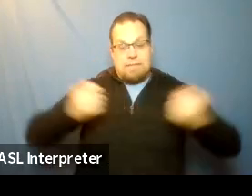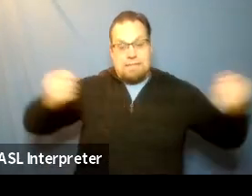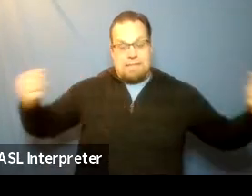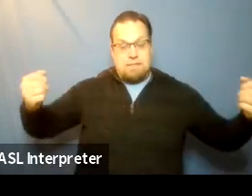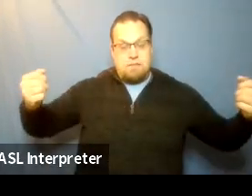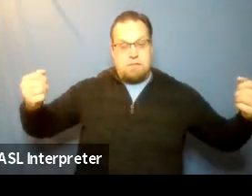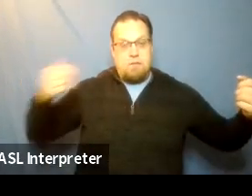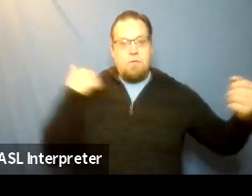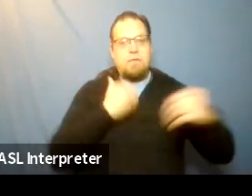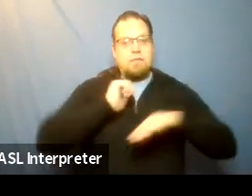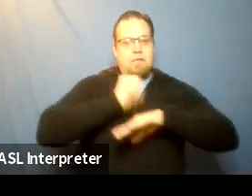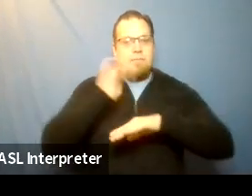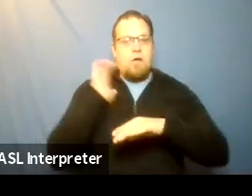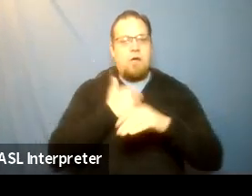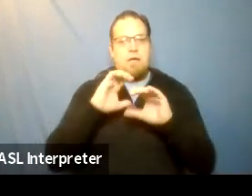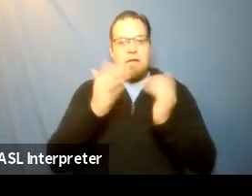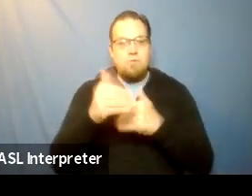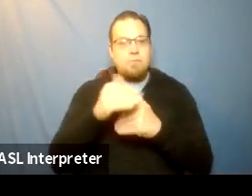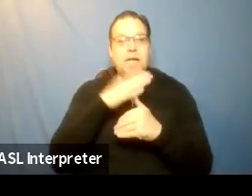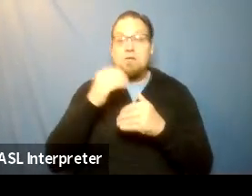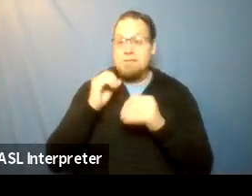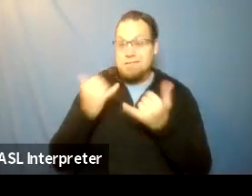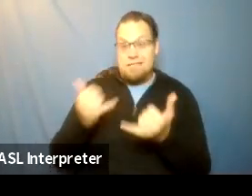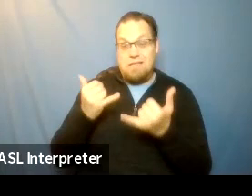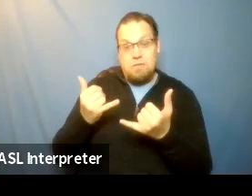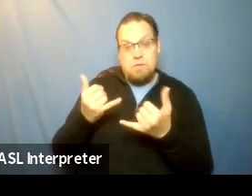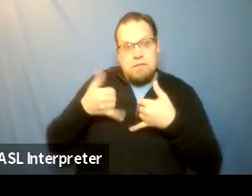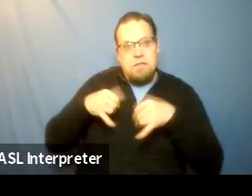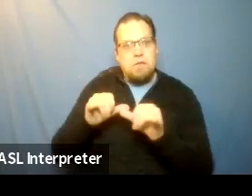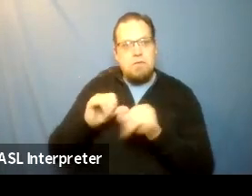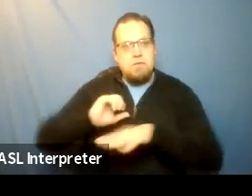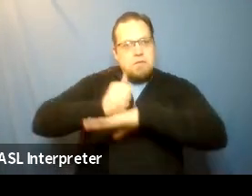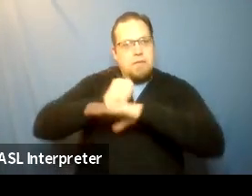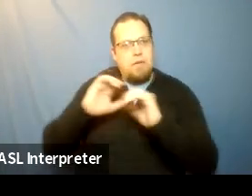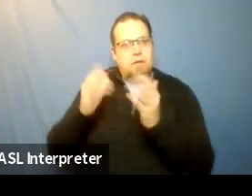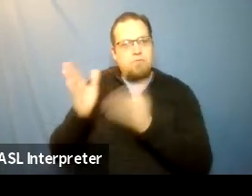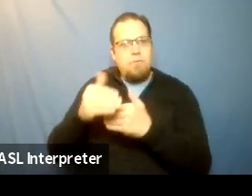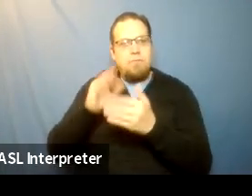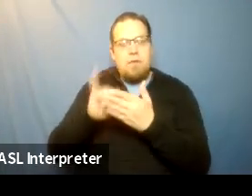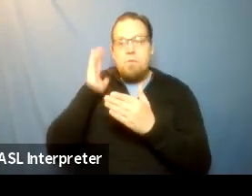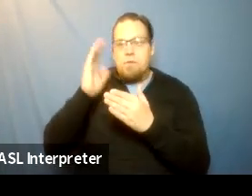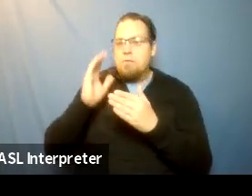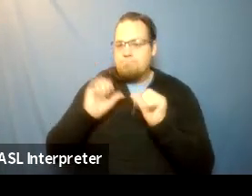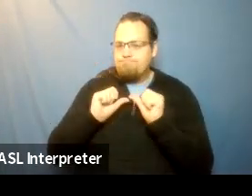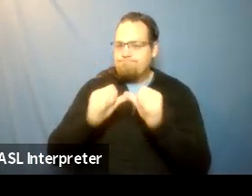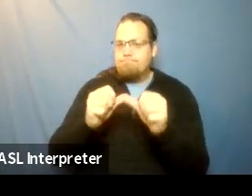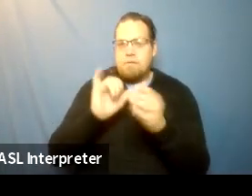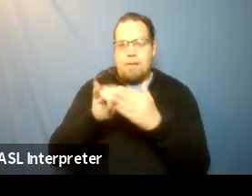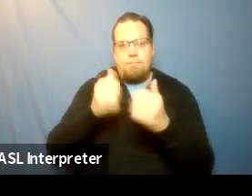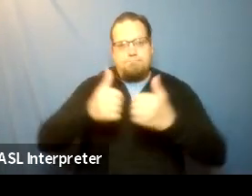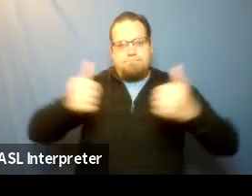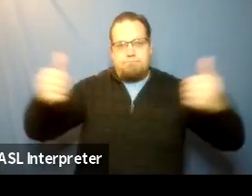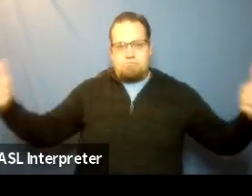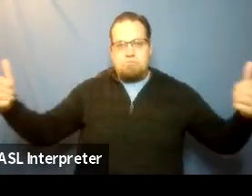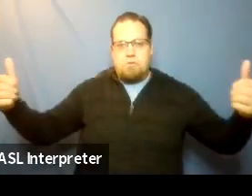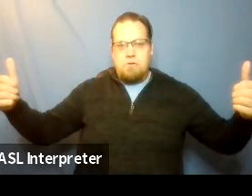up our classrooms, and we're currently working on setting up our classrooms so that they maintain the physical distance that we need